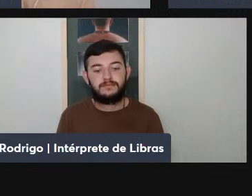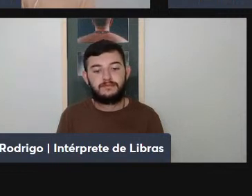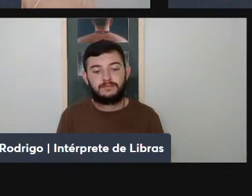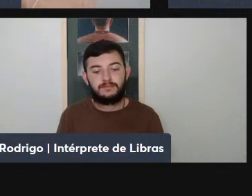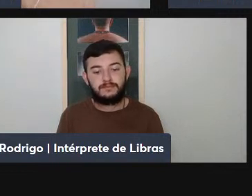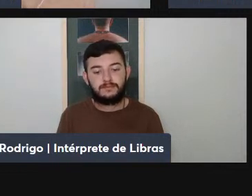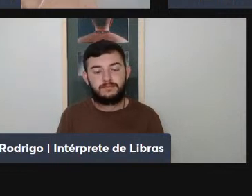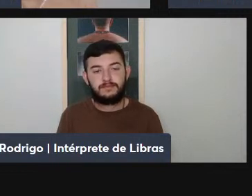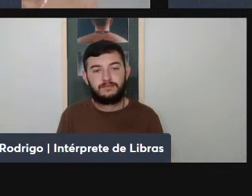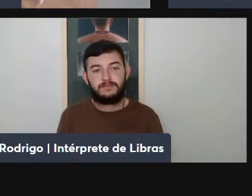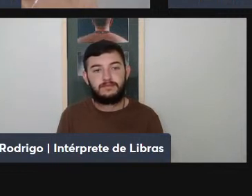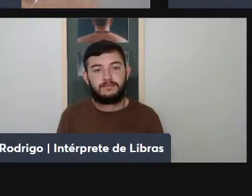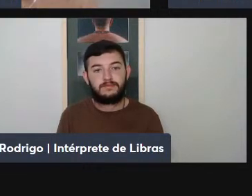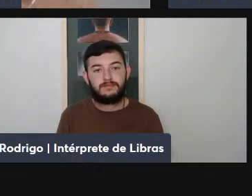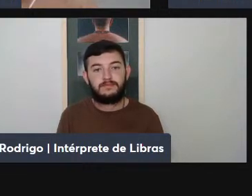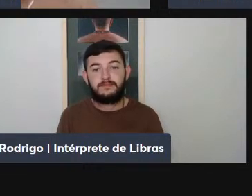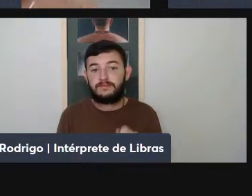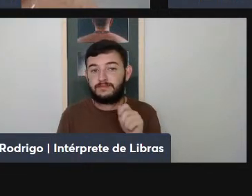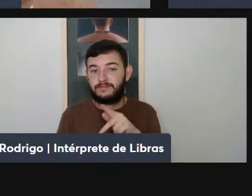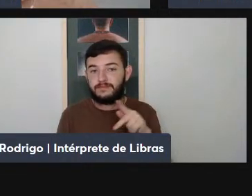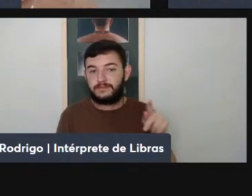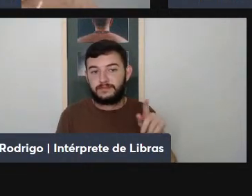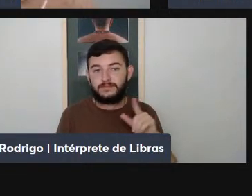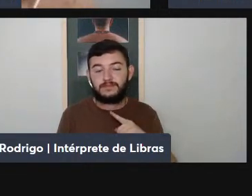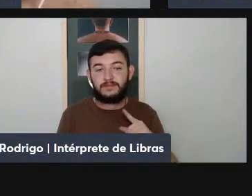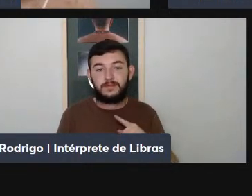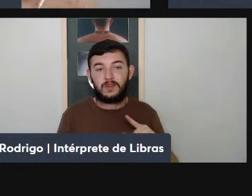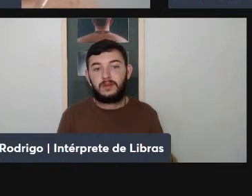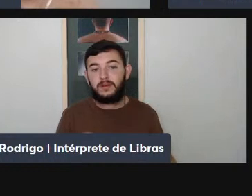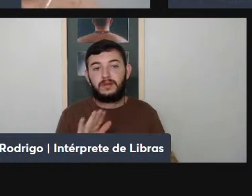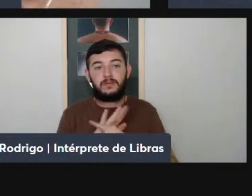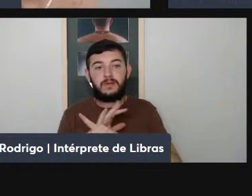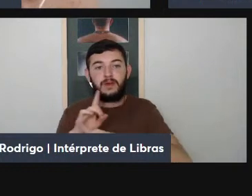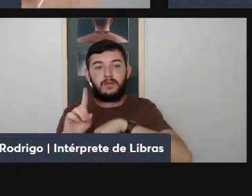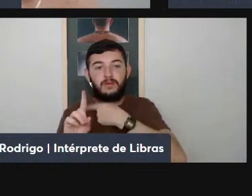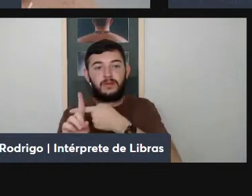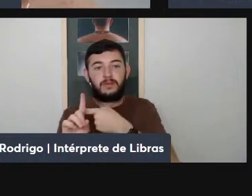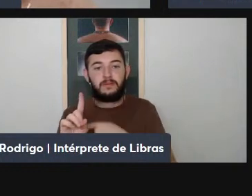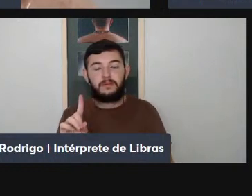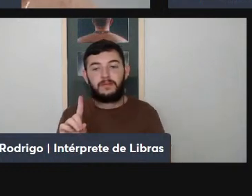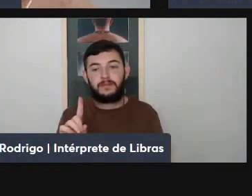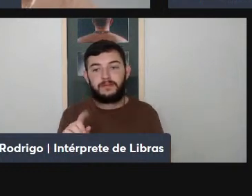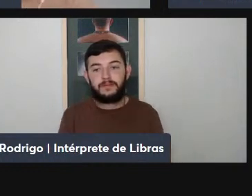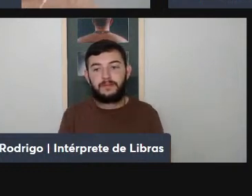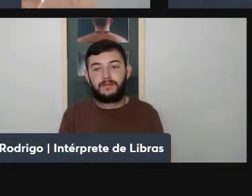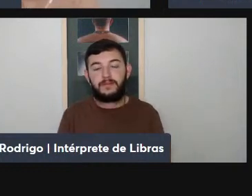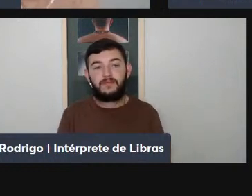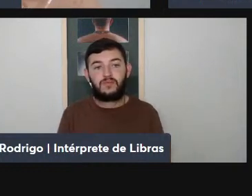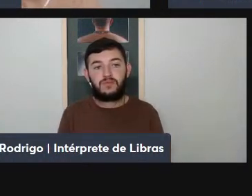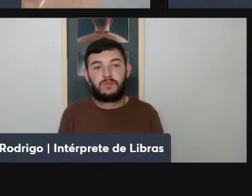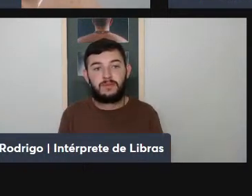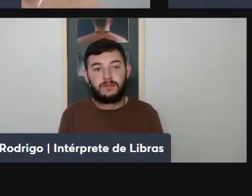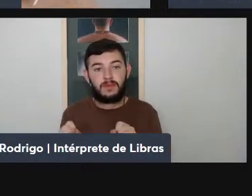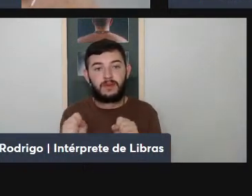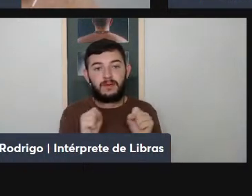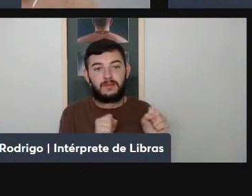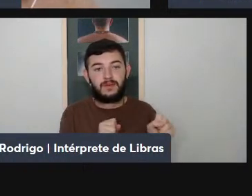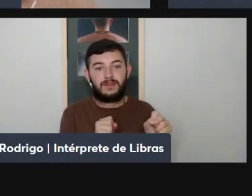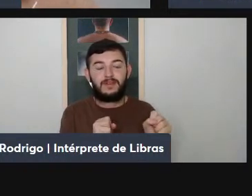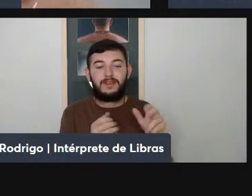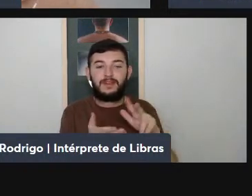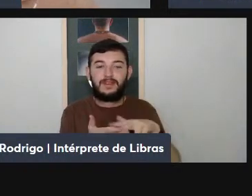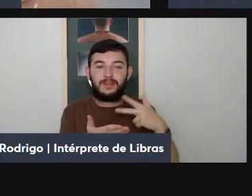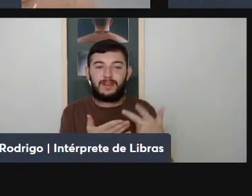Ok, professora, temos mais uma questão aqui que pode ser traduzida em duas, da nossa